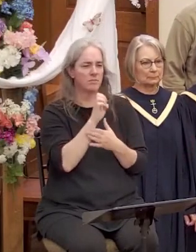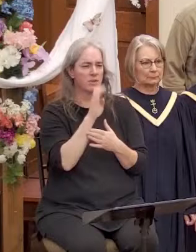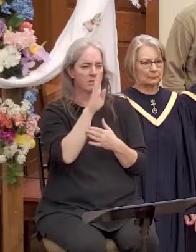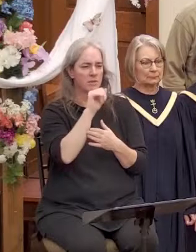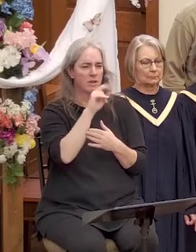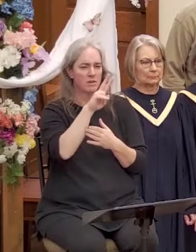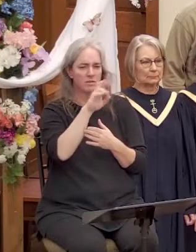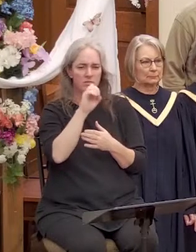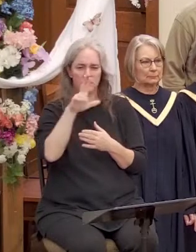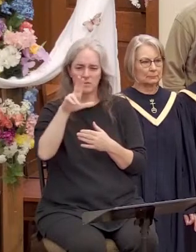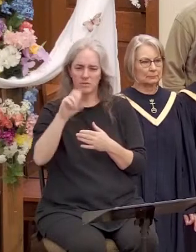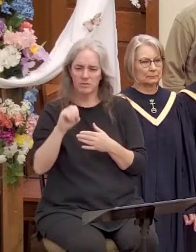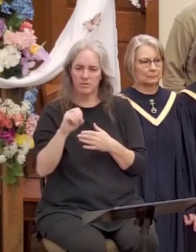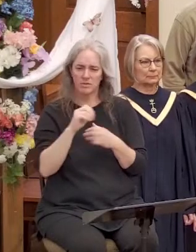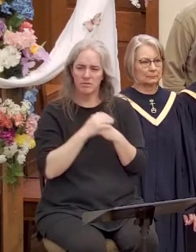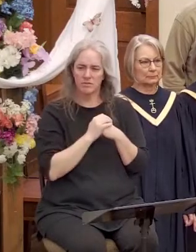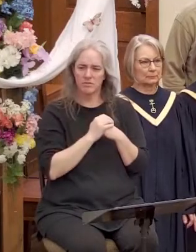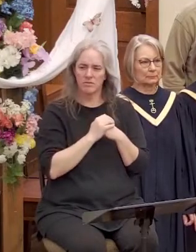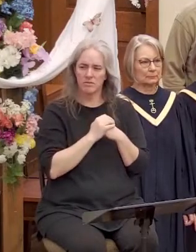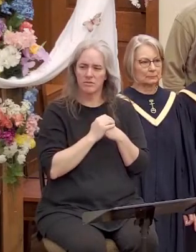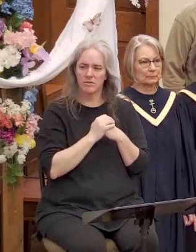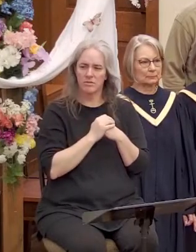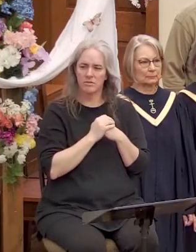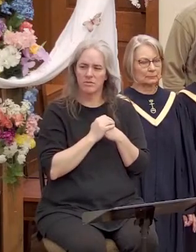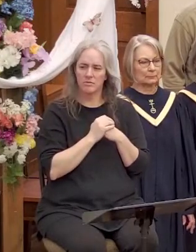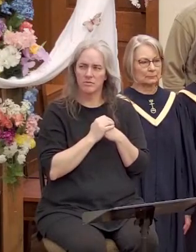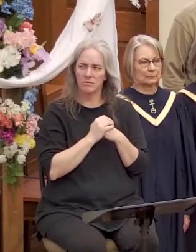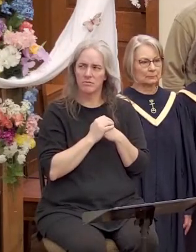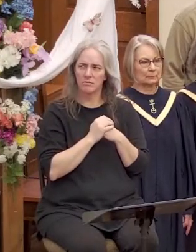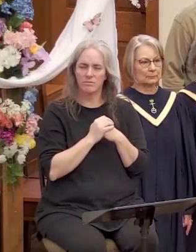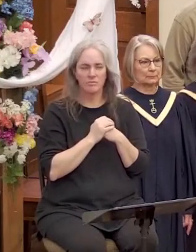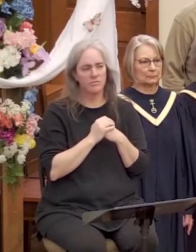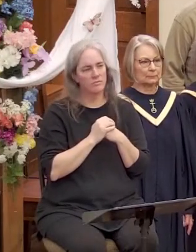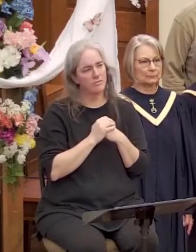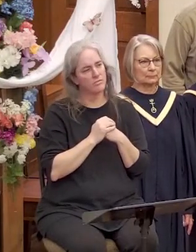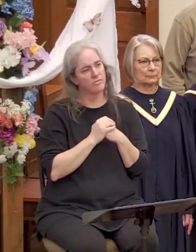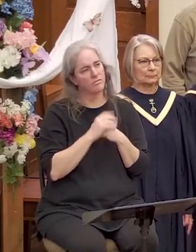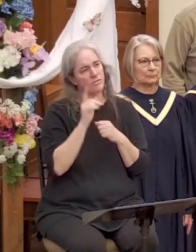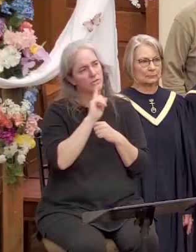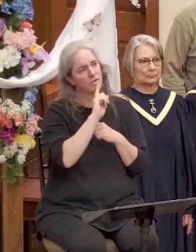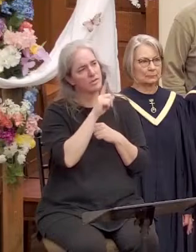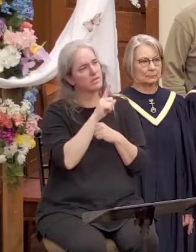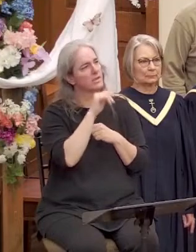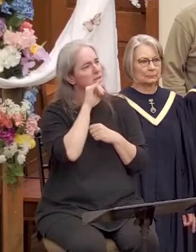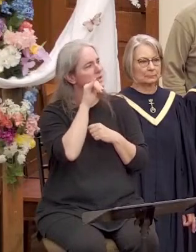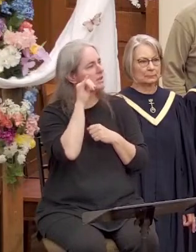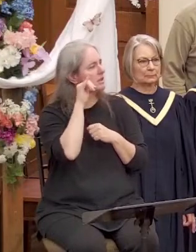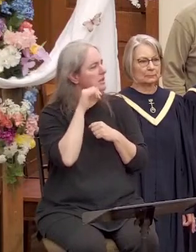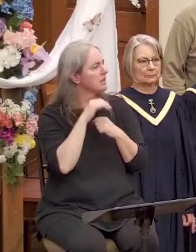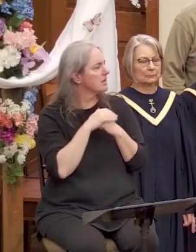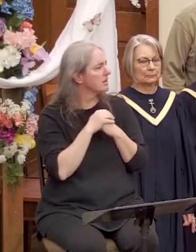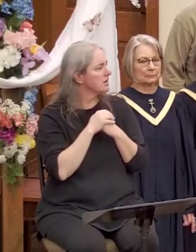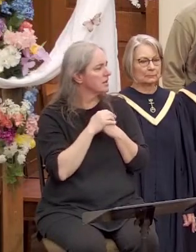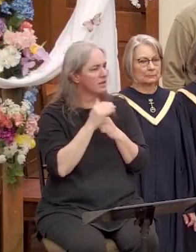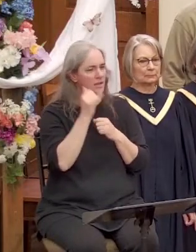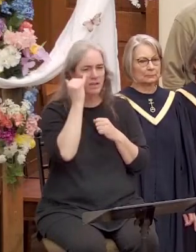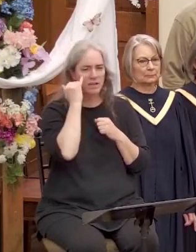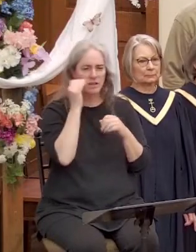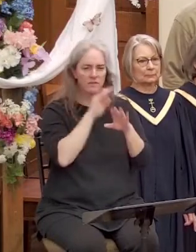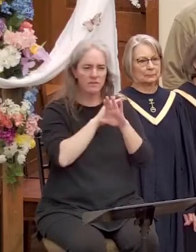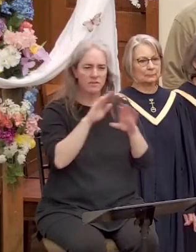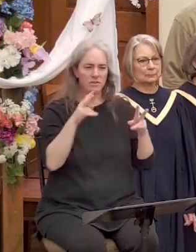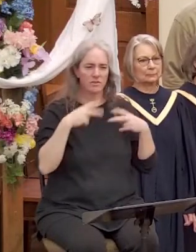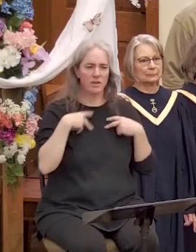2030, let's say? What, you know, who said it yesterday? If you don't have a